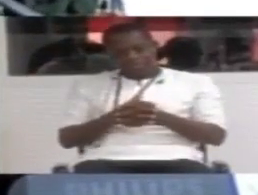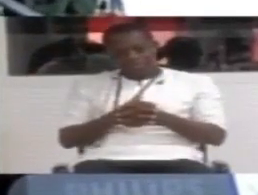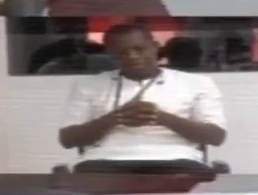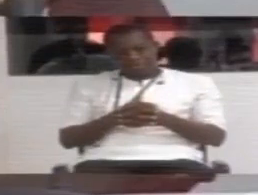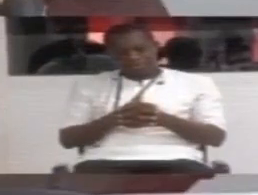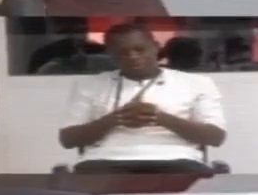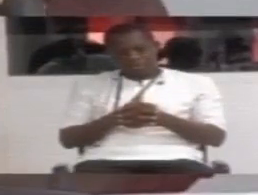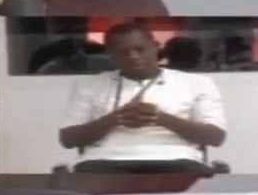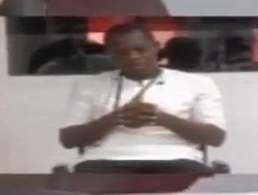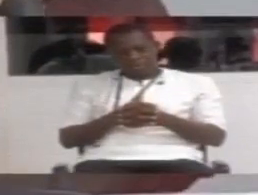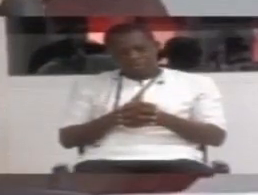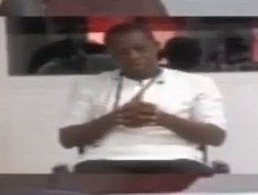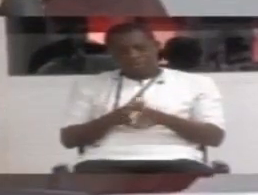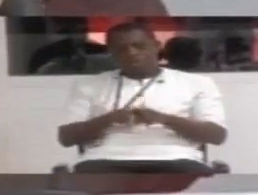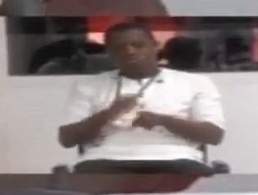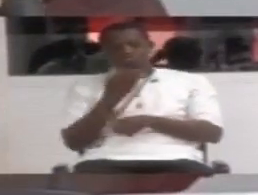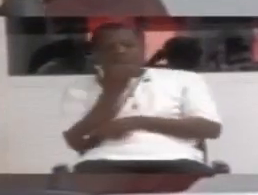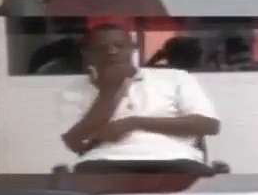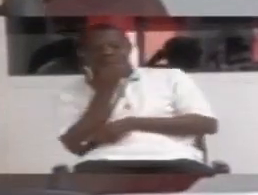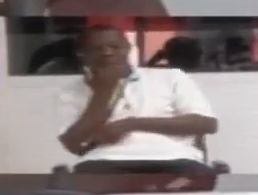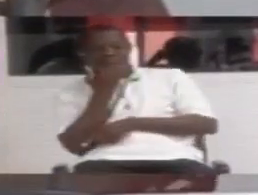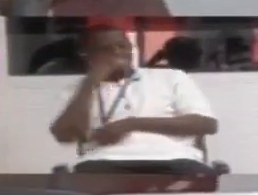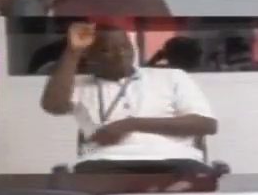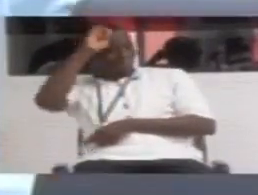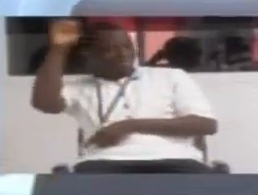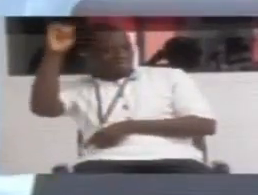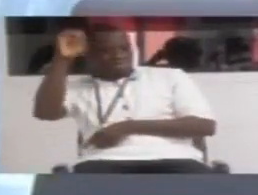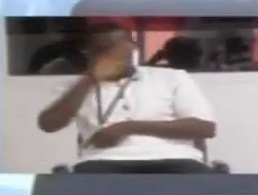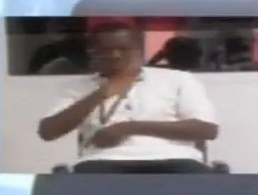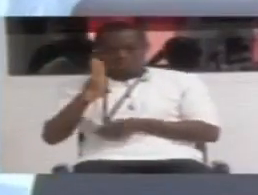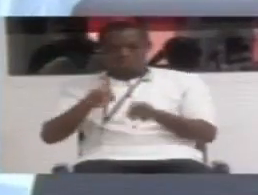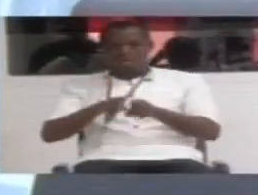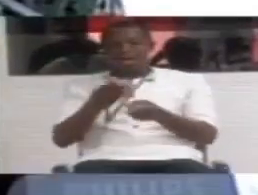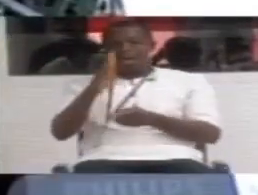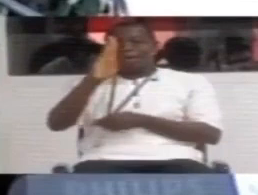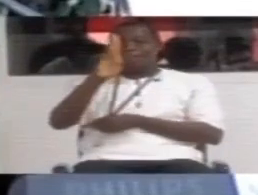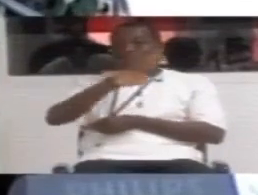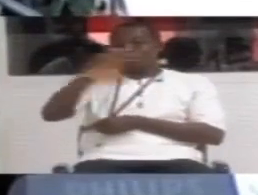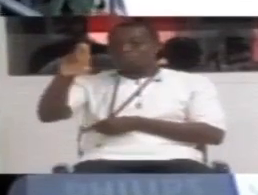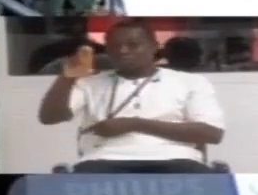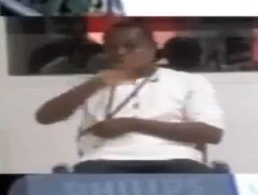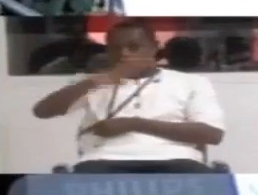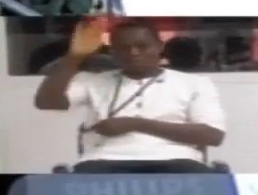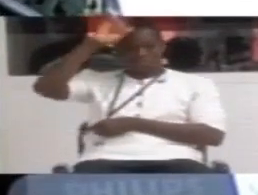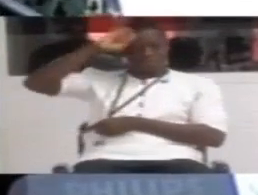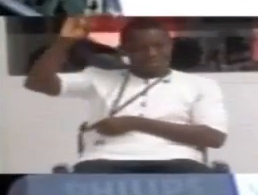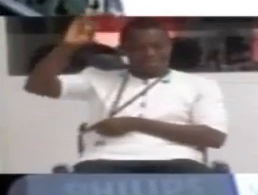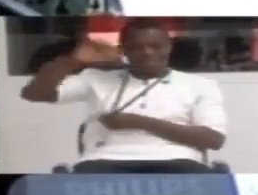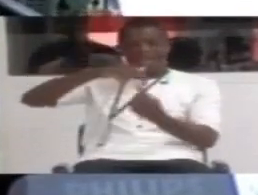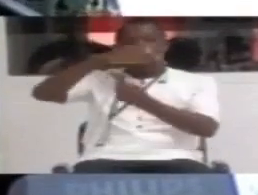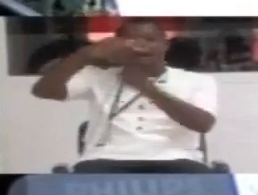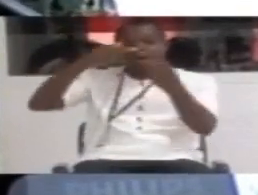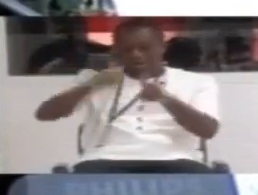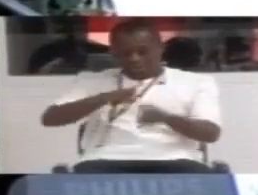president. Bour is not president, I'm king. Sorry. Who are you referring to? Yaya Jammeh ndigal joge na ci Yaya